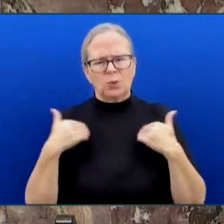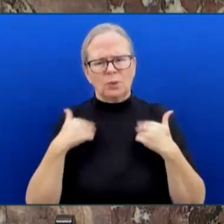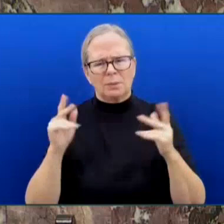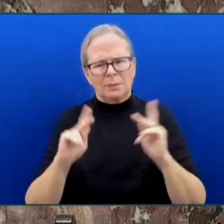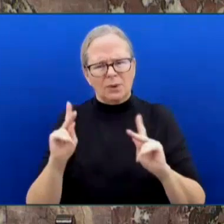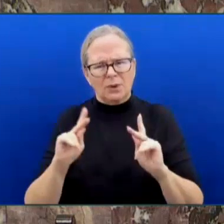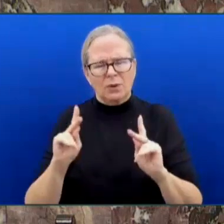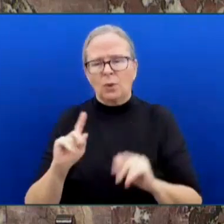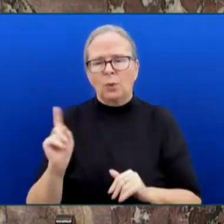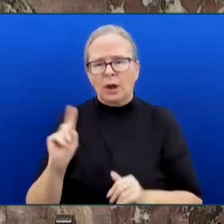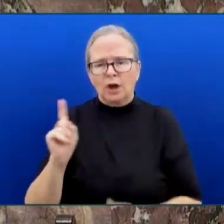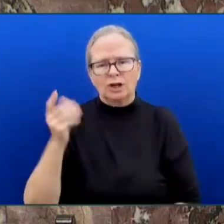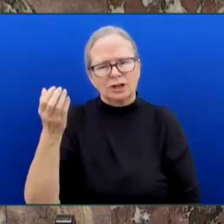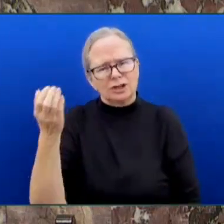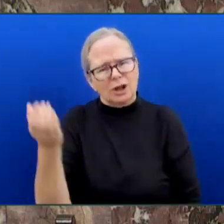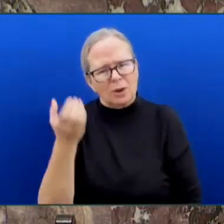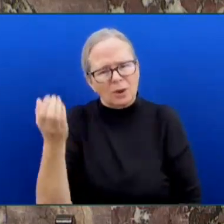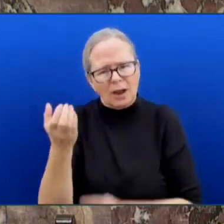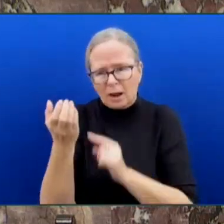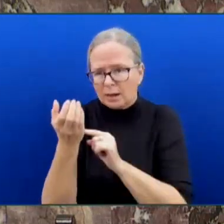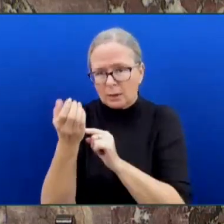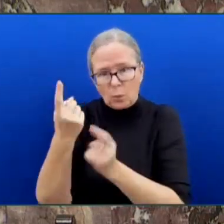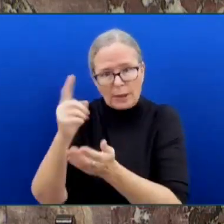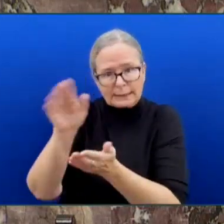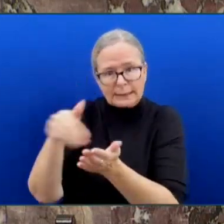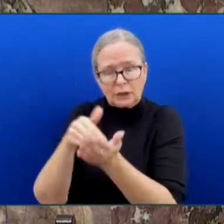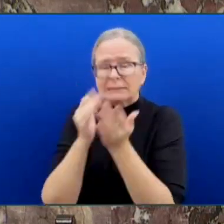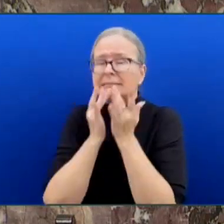that we are funding and that we are scaling up.